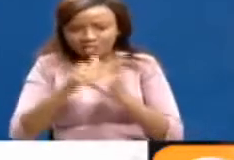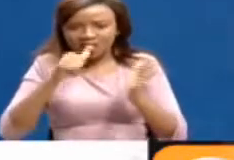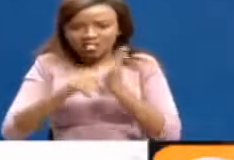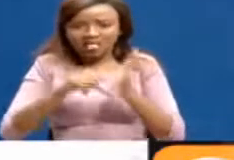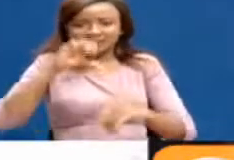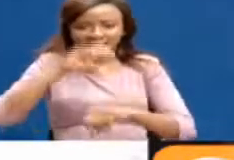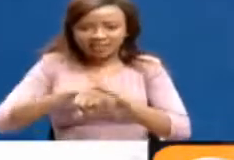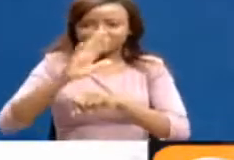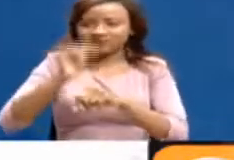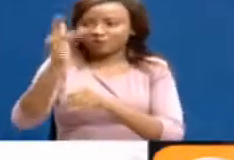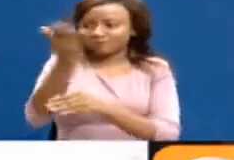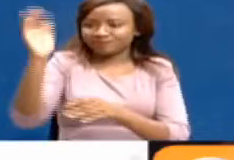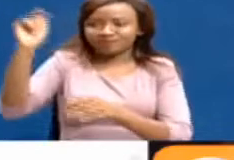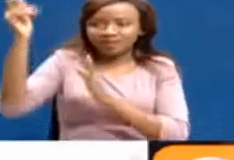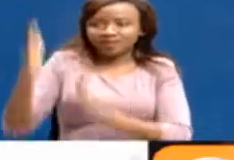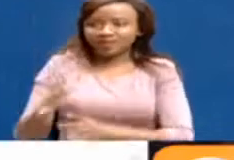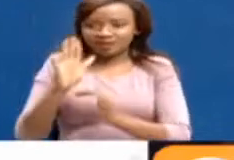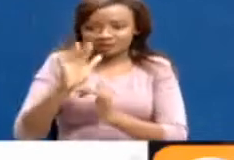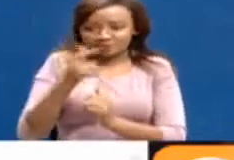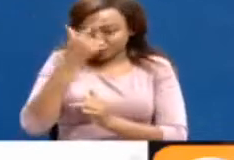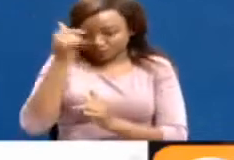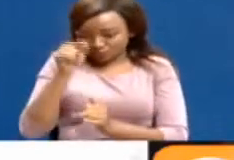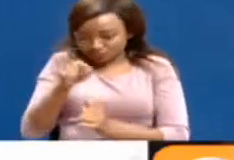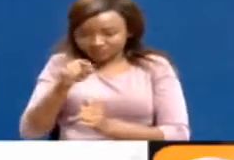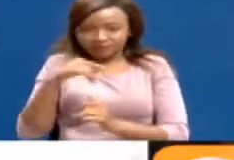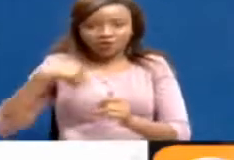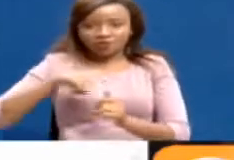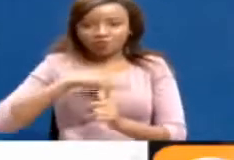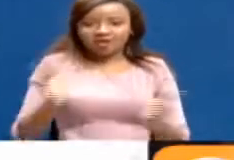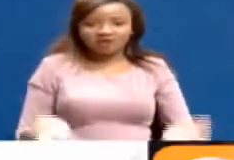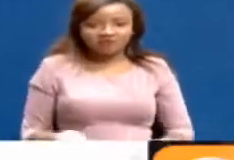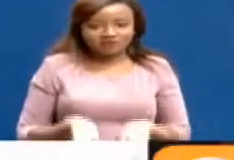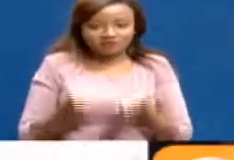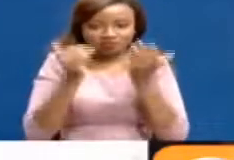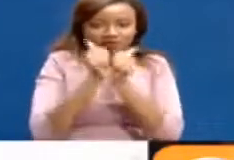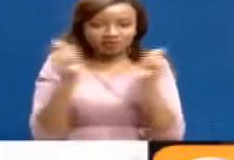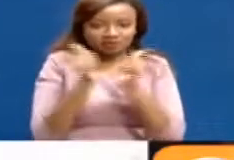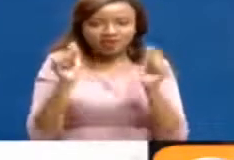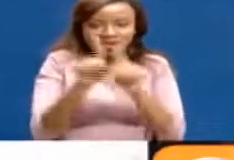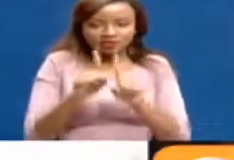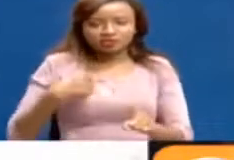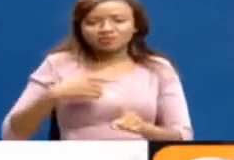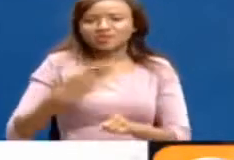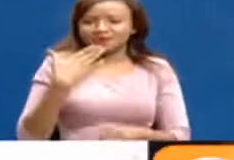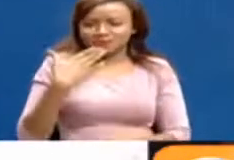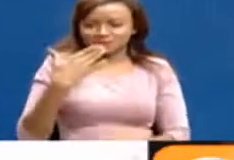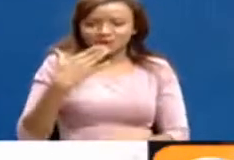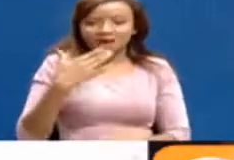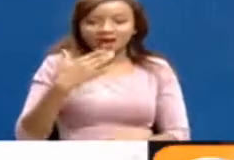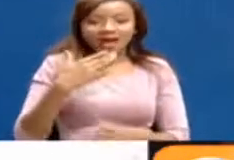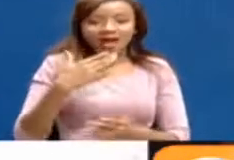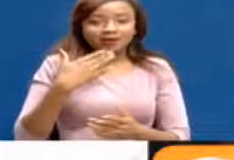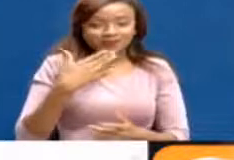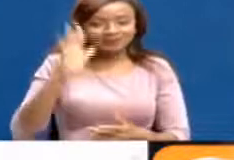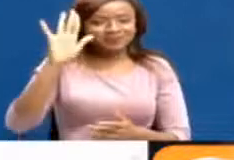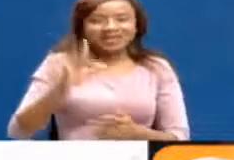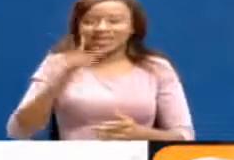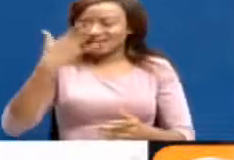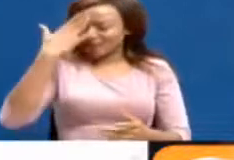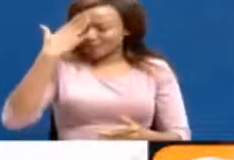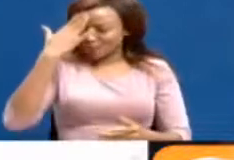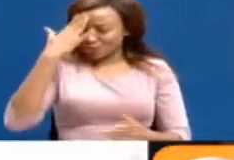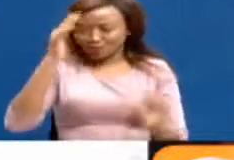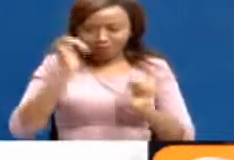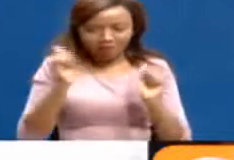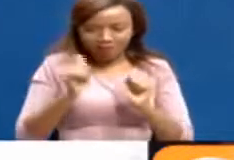from Kenyans. Because of that, we've been able to make so much progress, and I'm sure with this pragmatism between the Houses of Parliament, we'll be